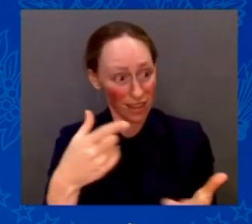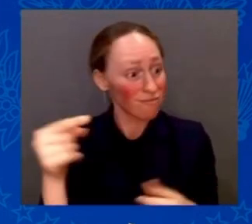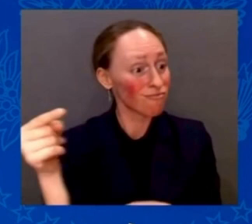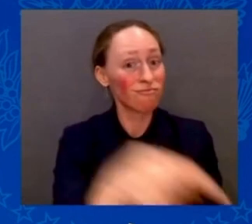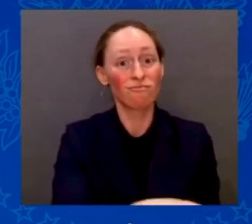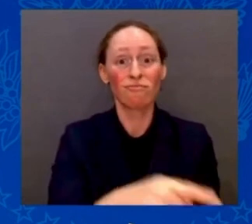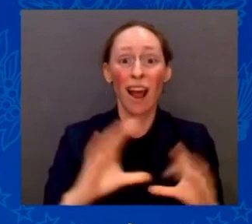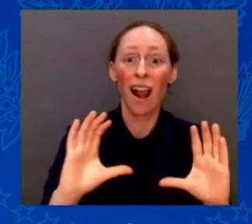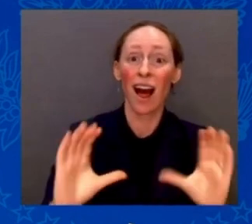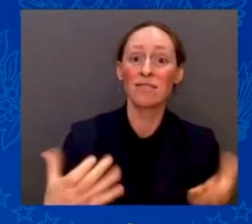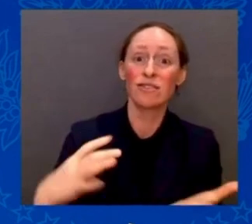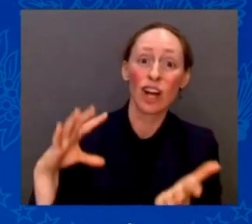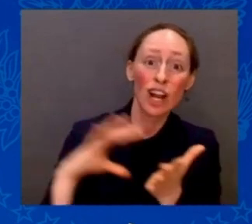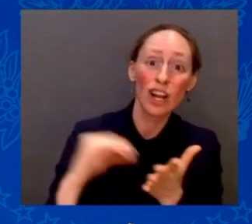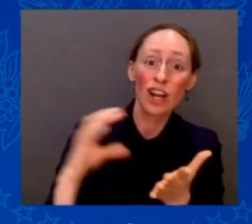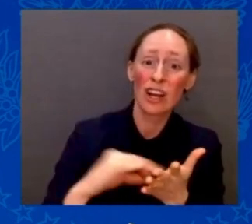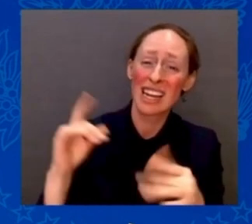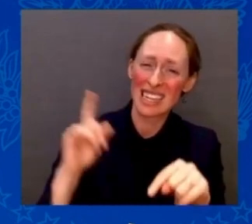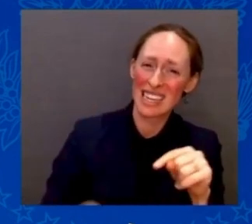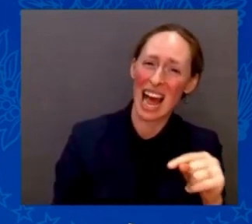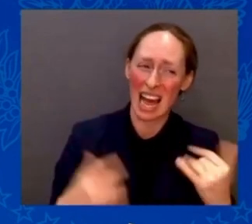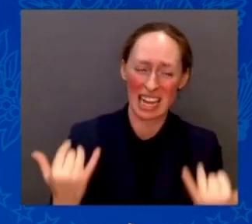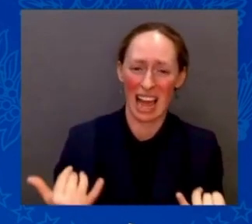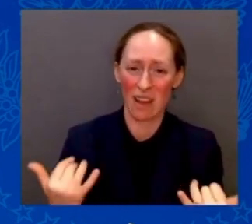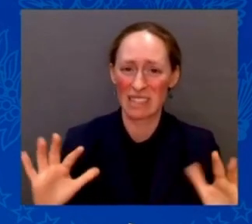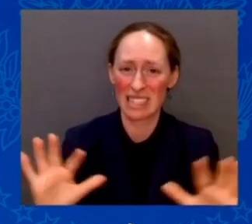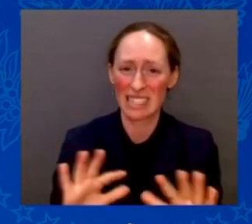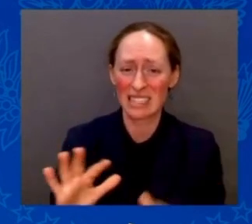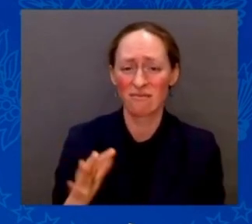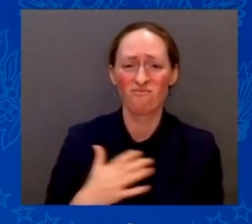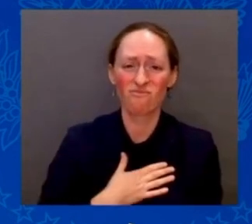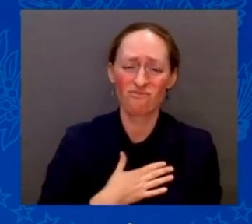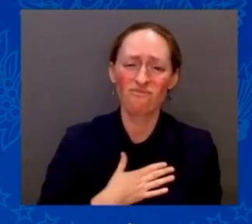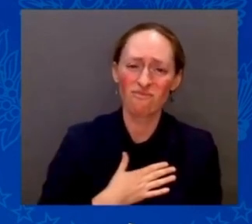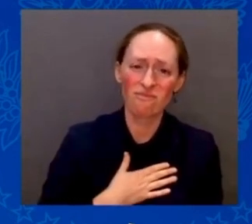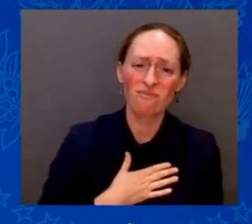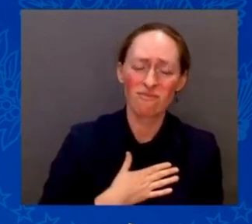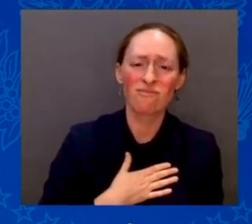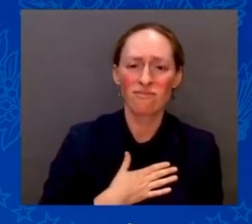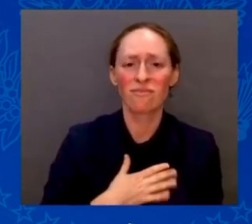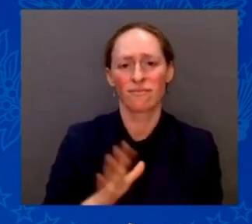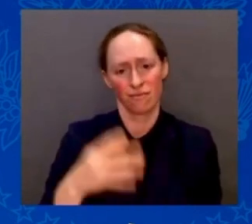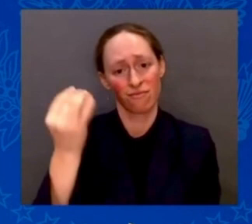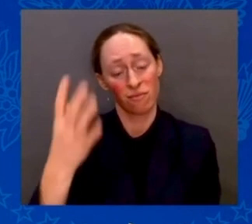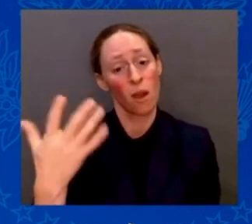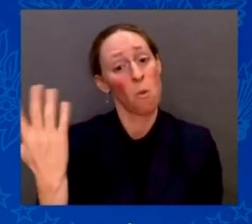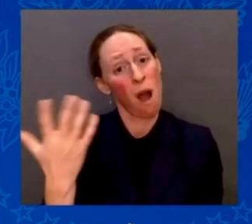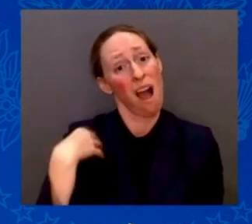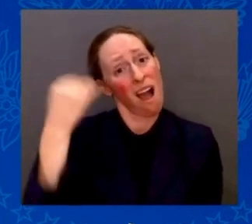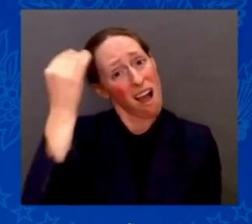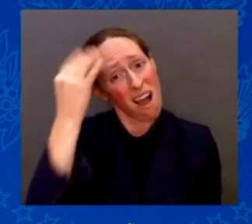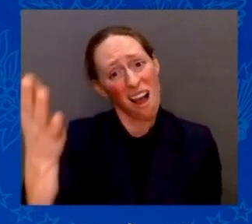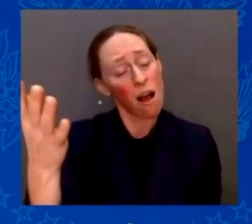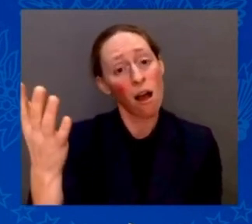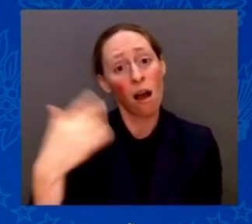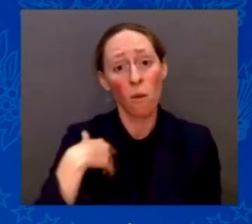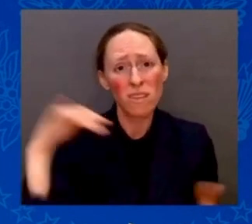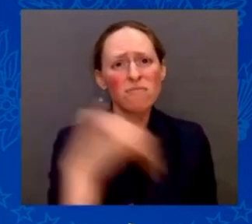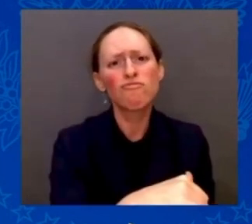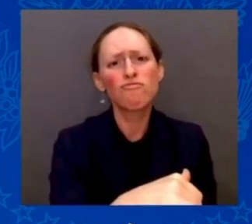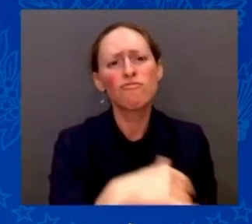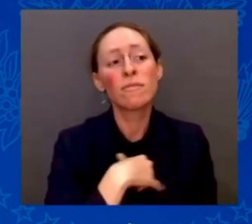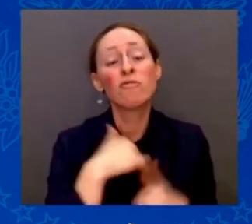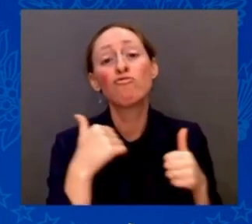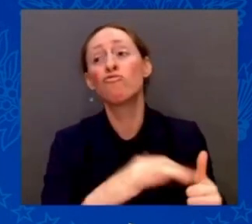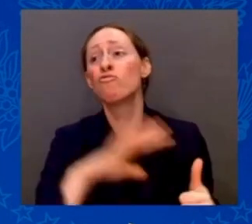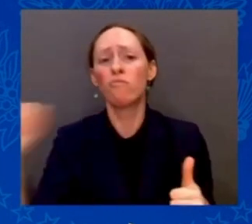you? The one thing I can tell you is that we're going to be with you every step of the way. We're not walking away. When Jill and I visited, we were